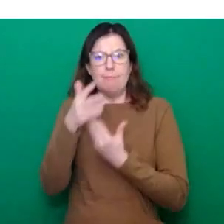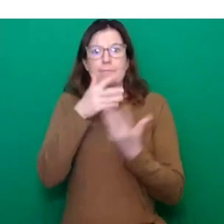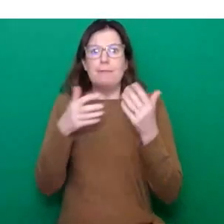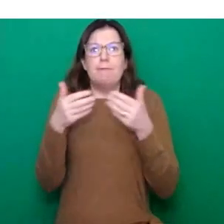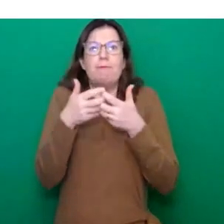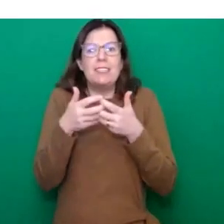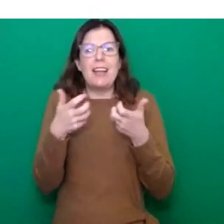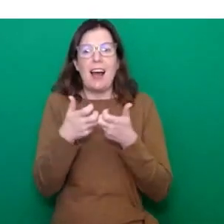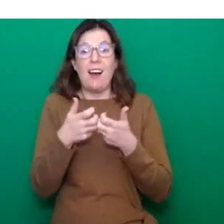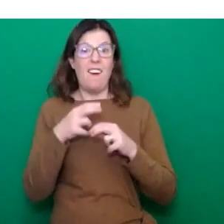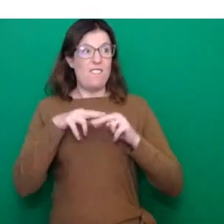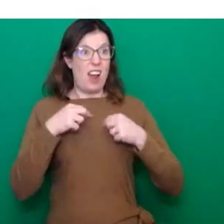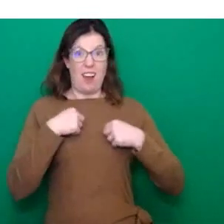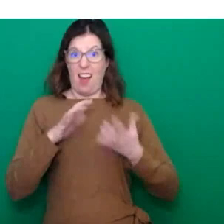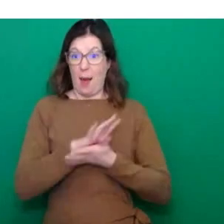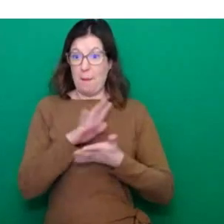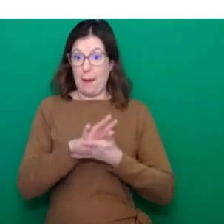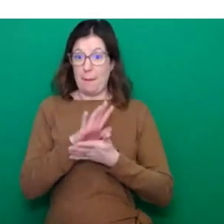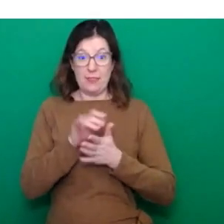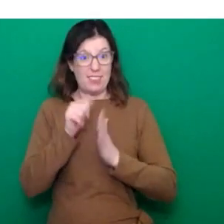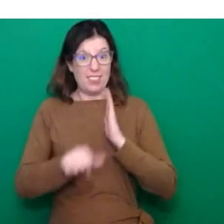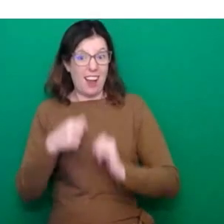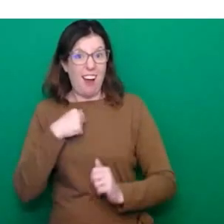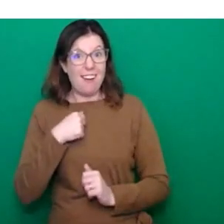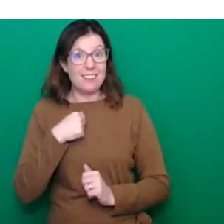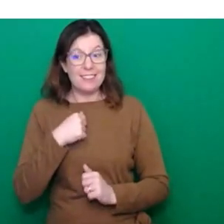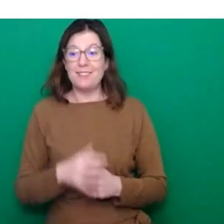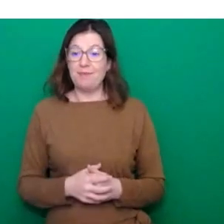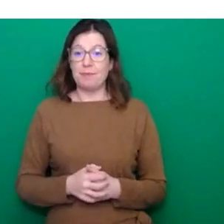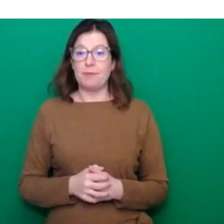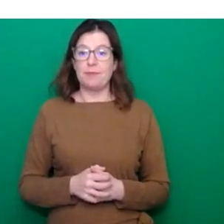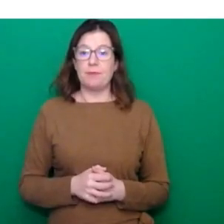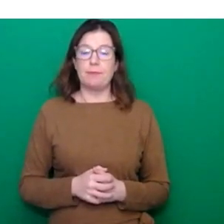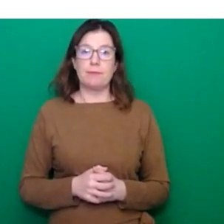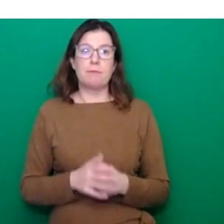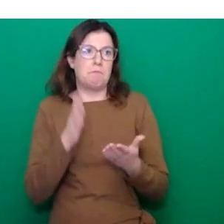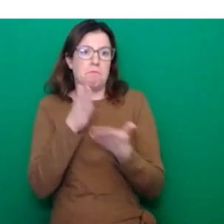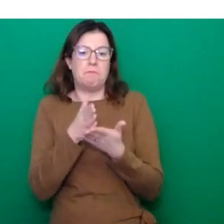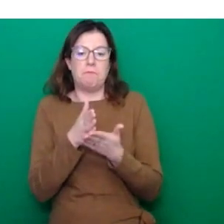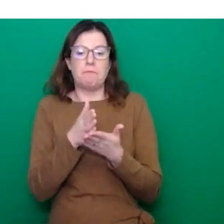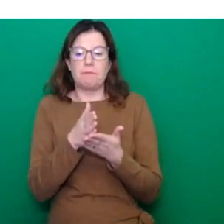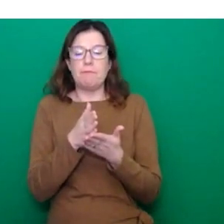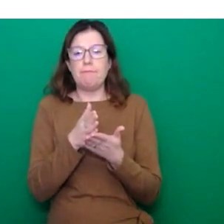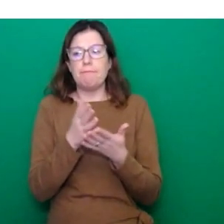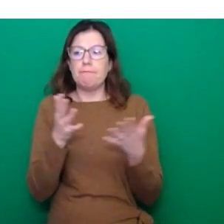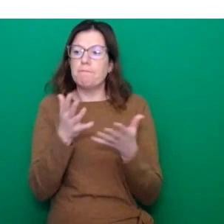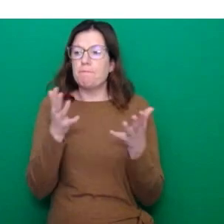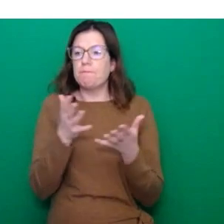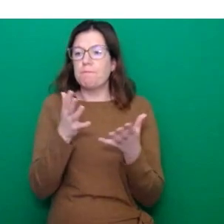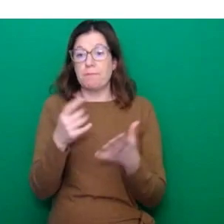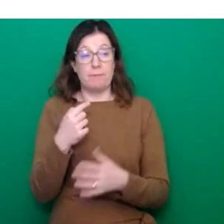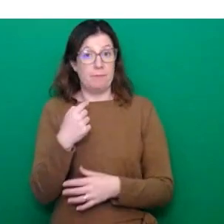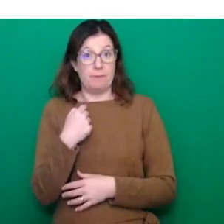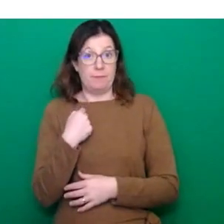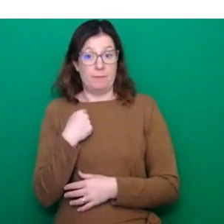I'm quite happy to kind of start it off. So definitely, I think something as well that we do as well